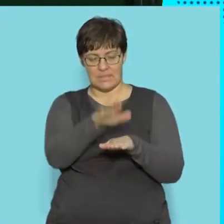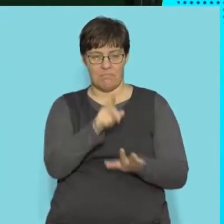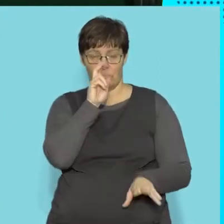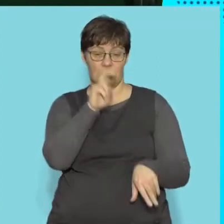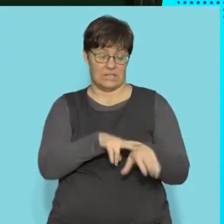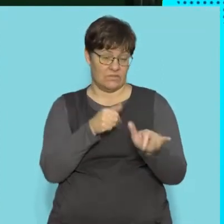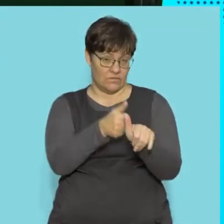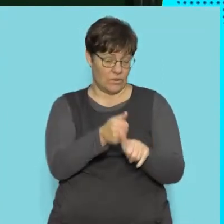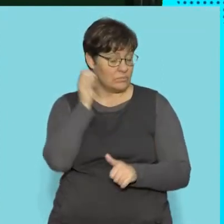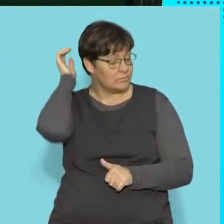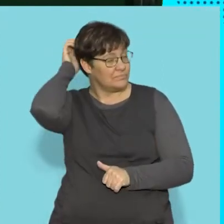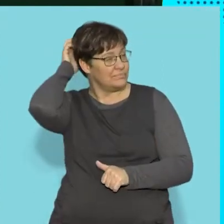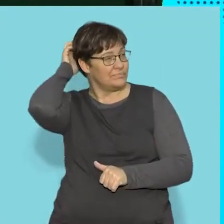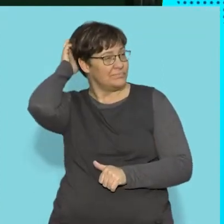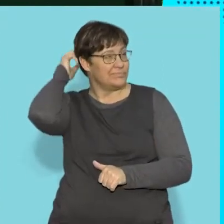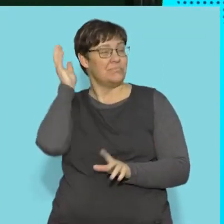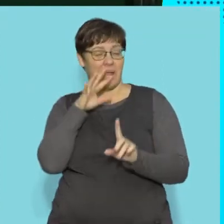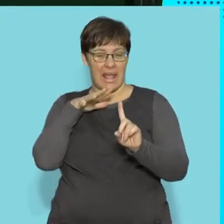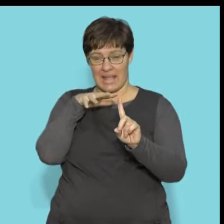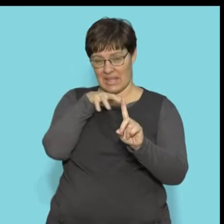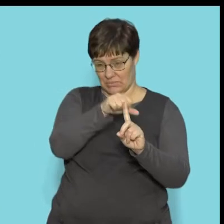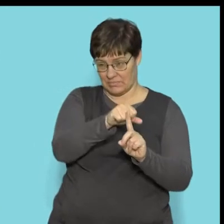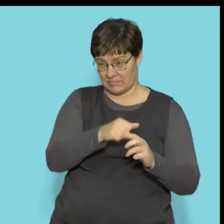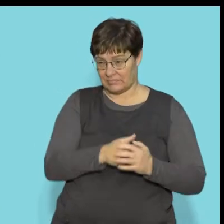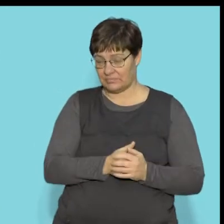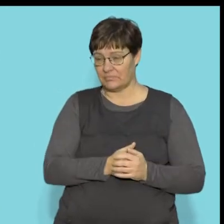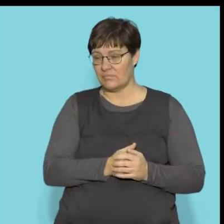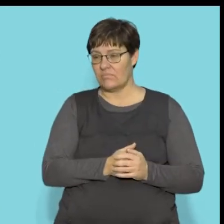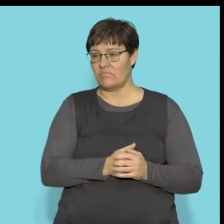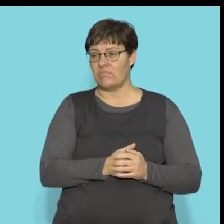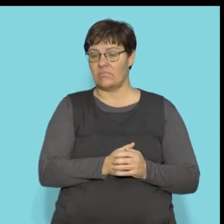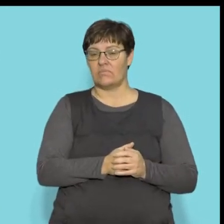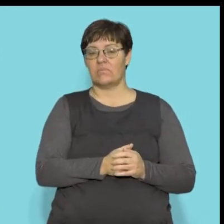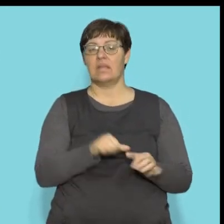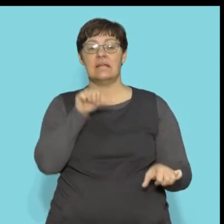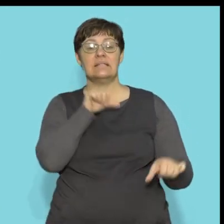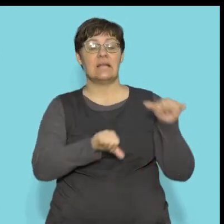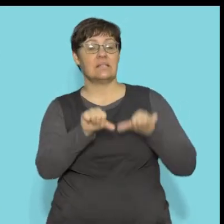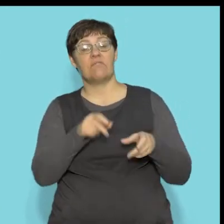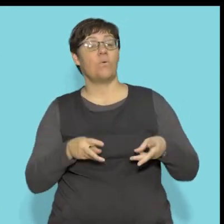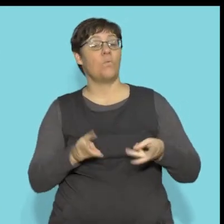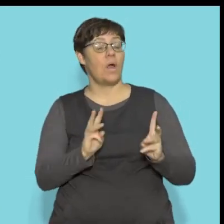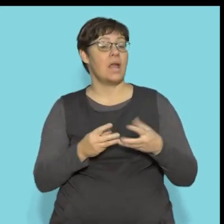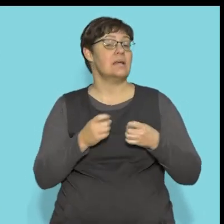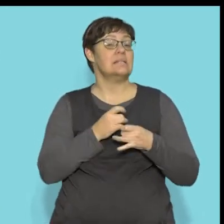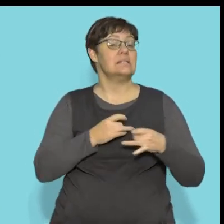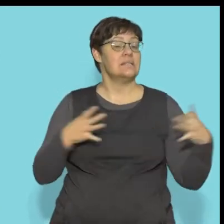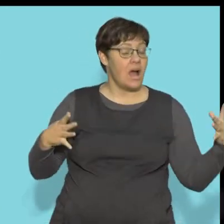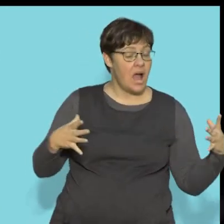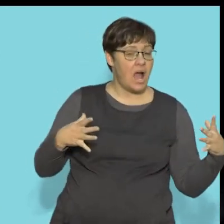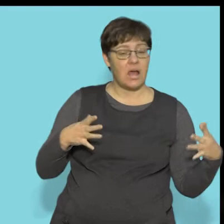scientific method. So let's do a quick catch-up. Your scientific method starts with